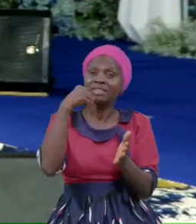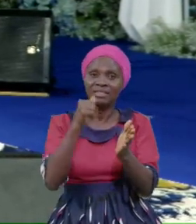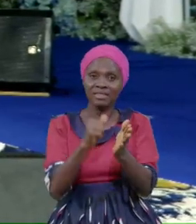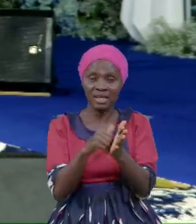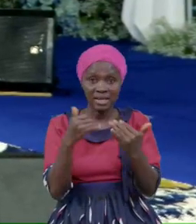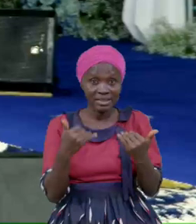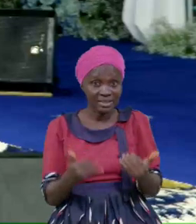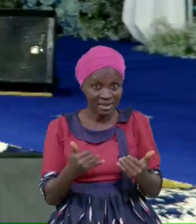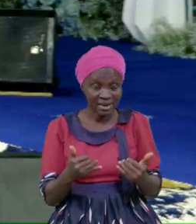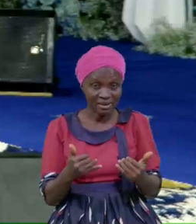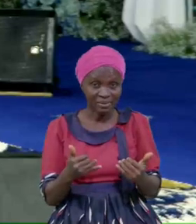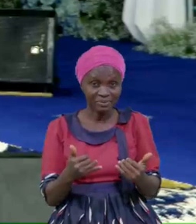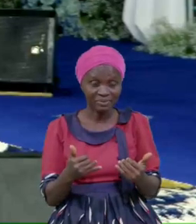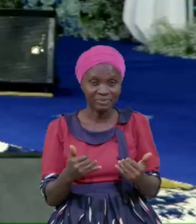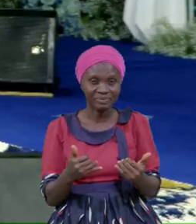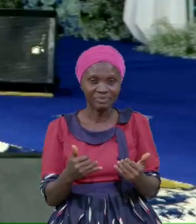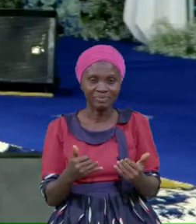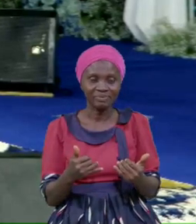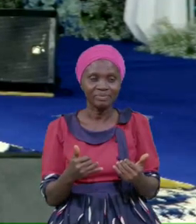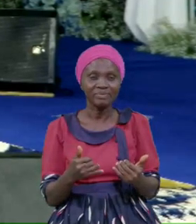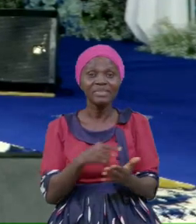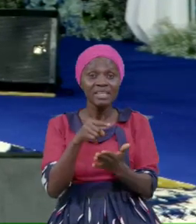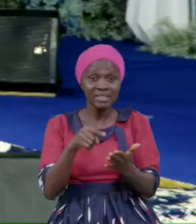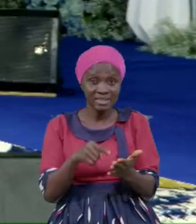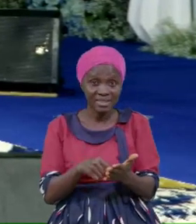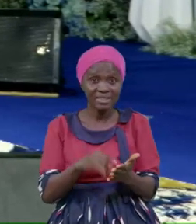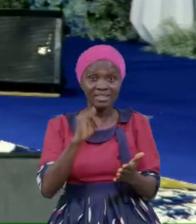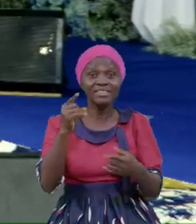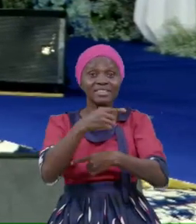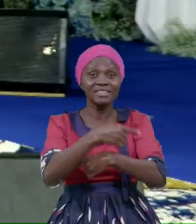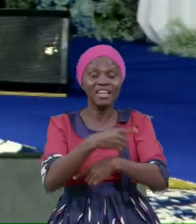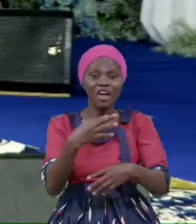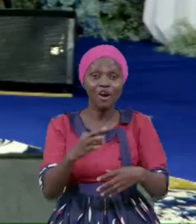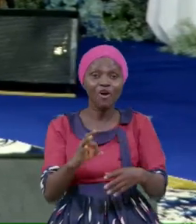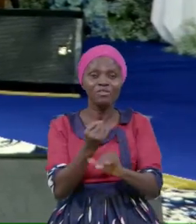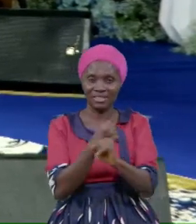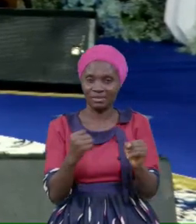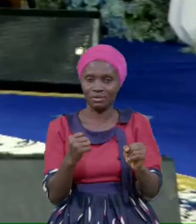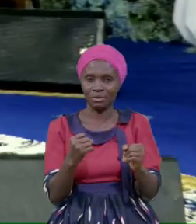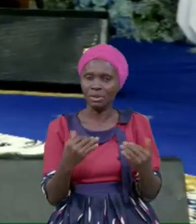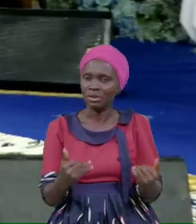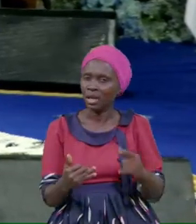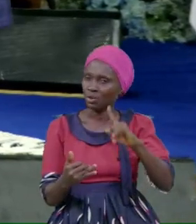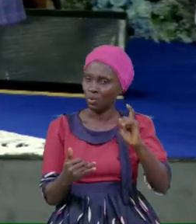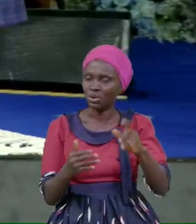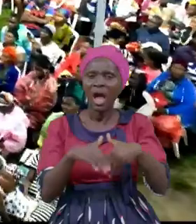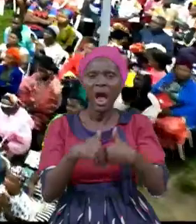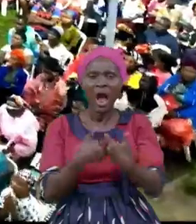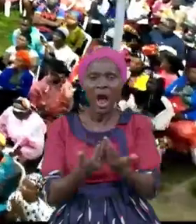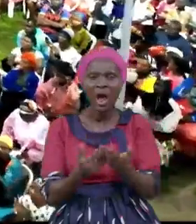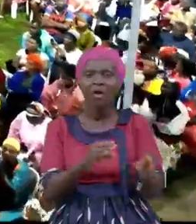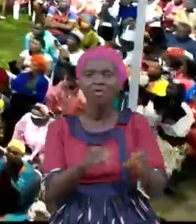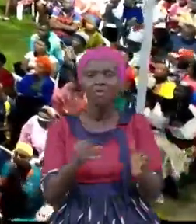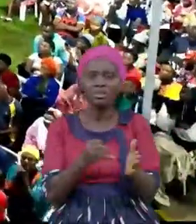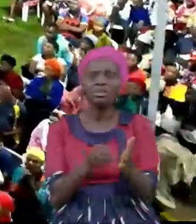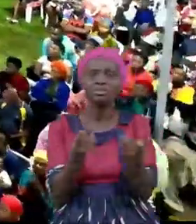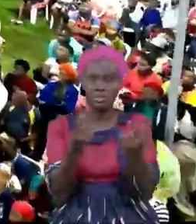the day of salvation. How does it come? How will it come? Look at verse 17.